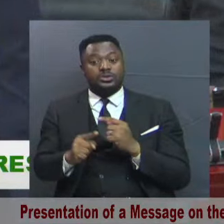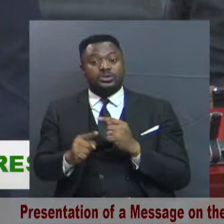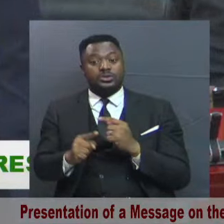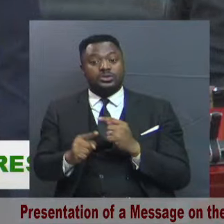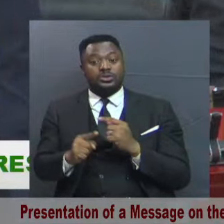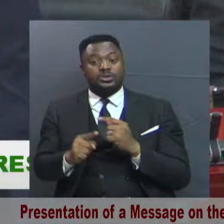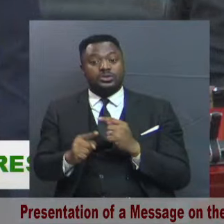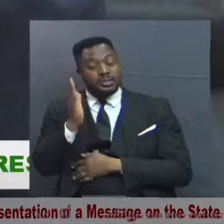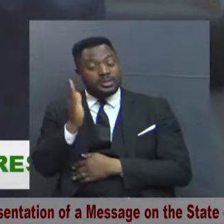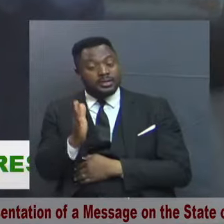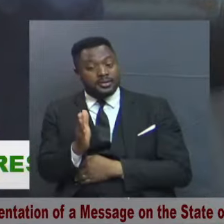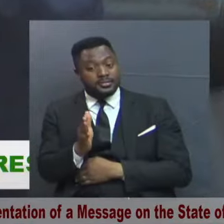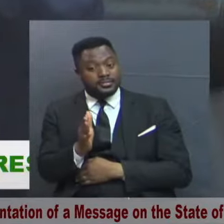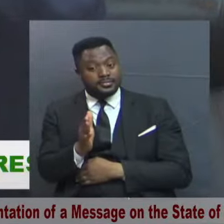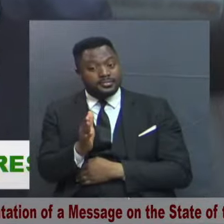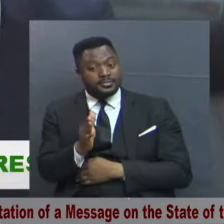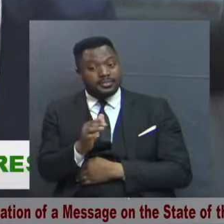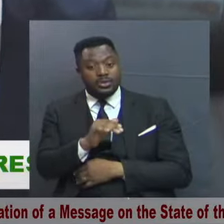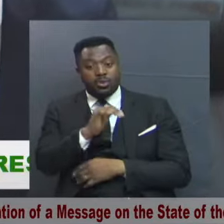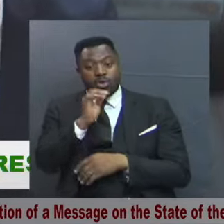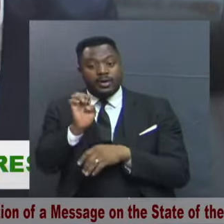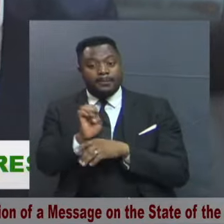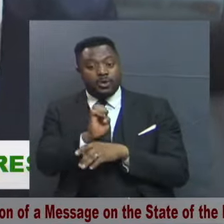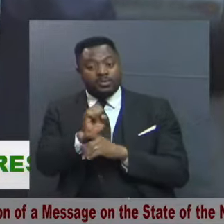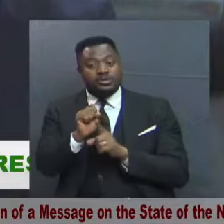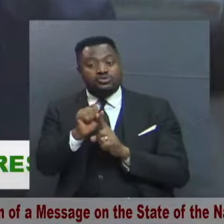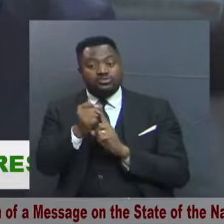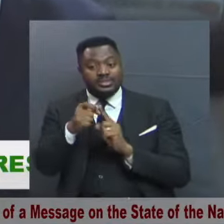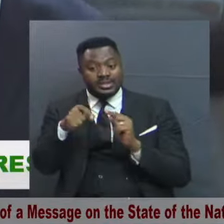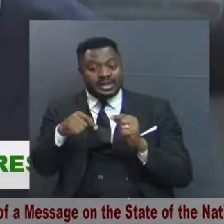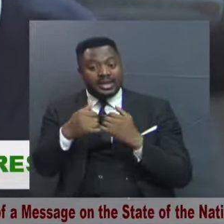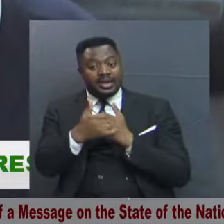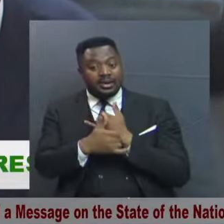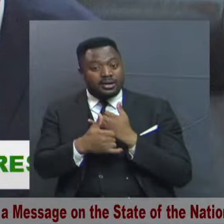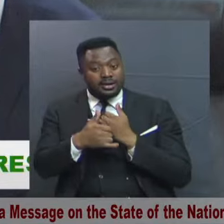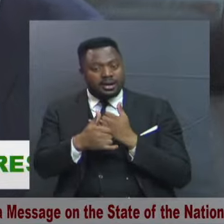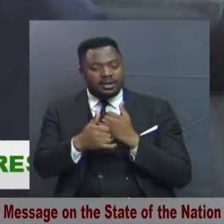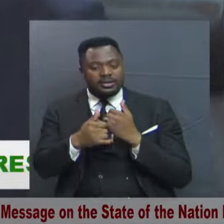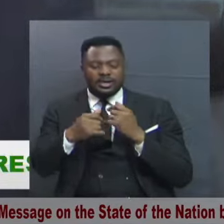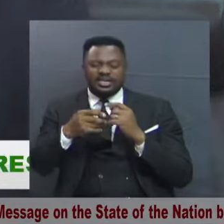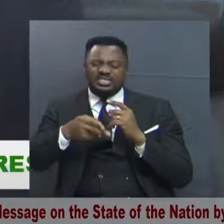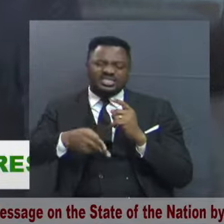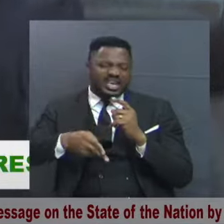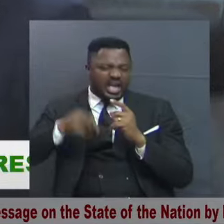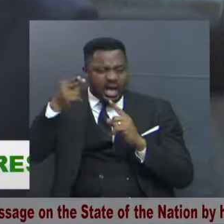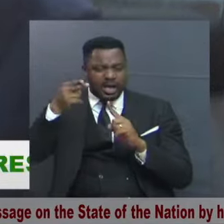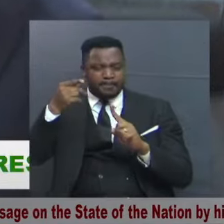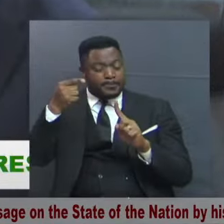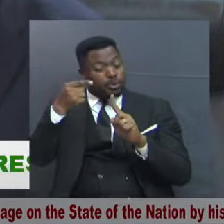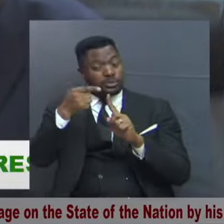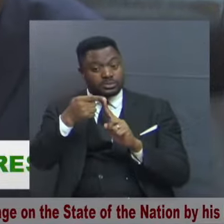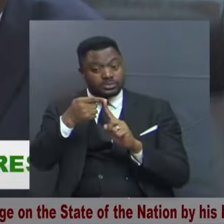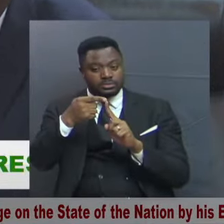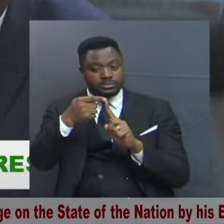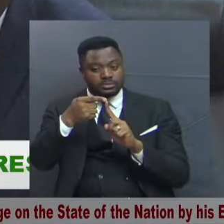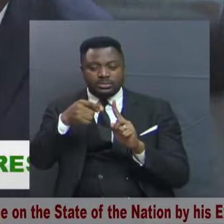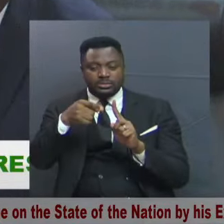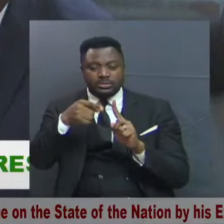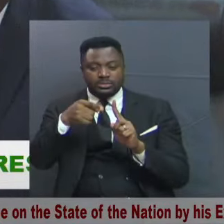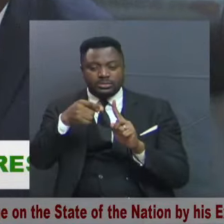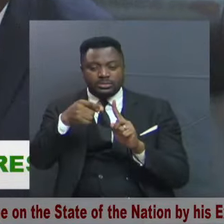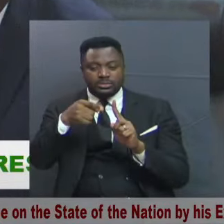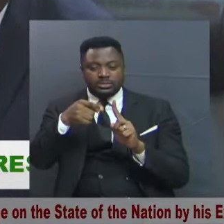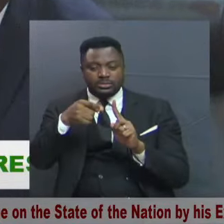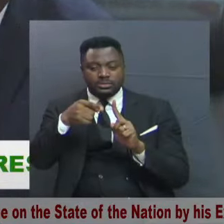Mr Speaker the unemployment situation in our country is at a critical point yet